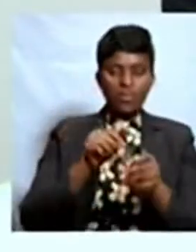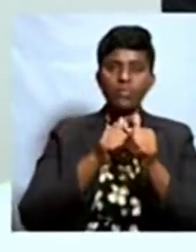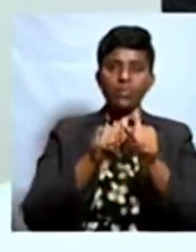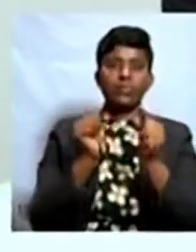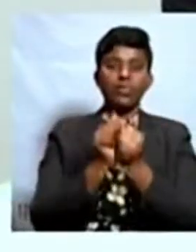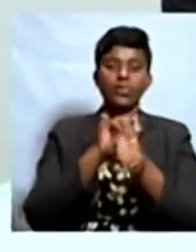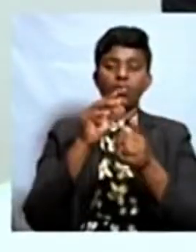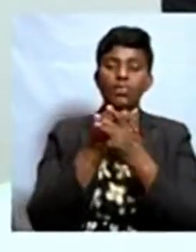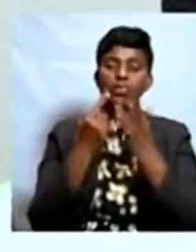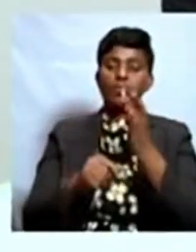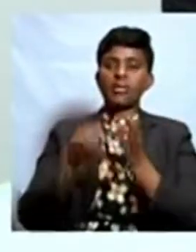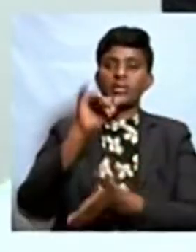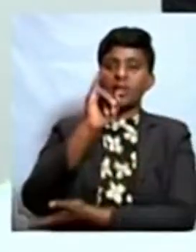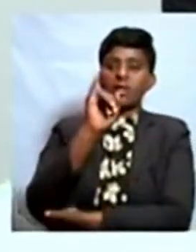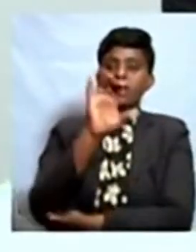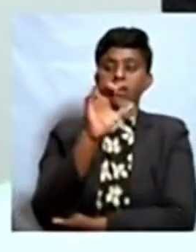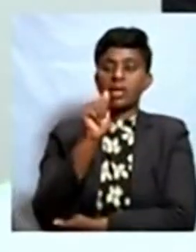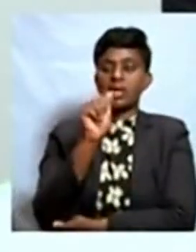with ICAO